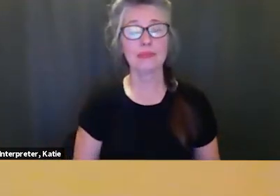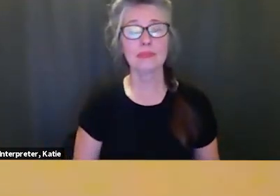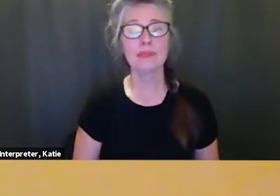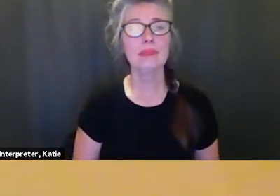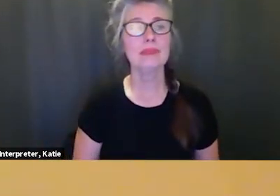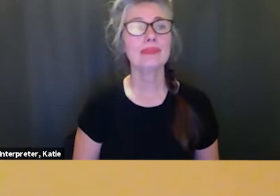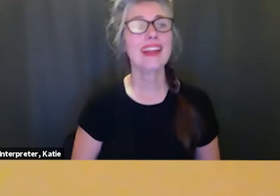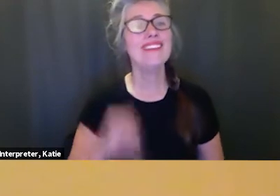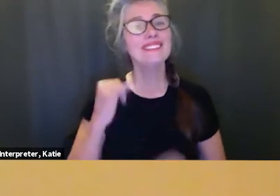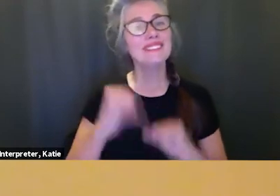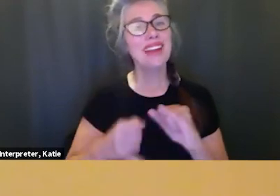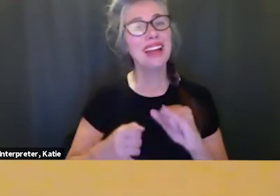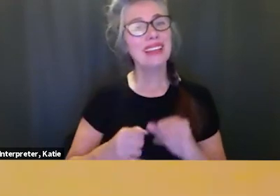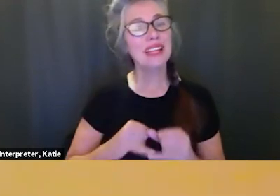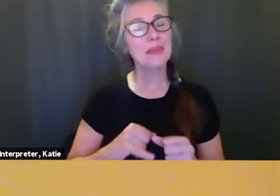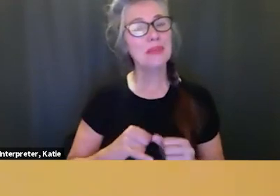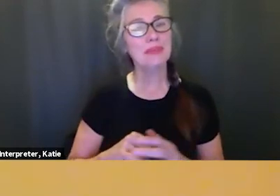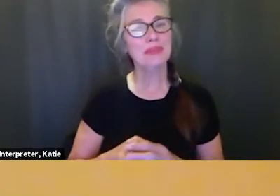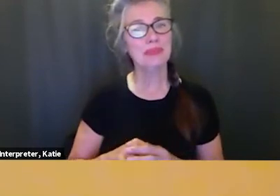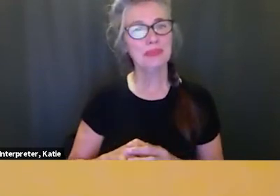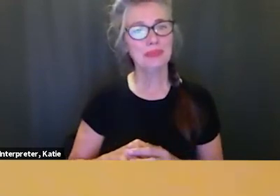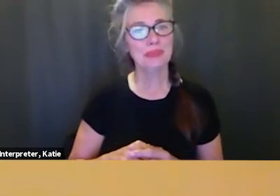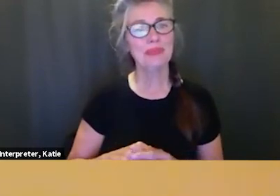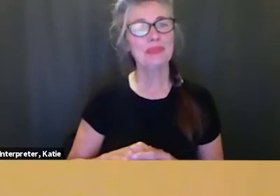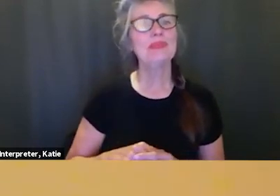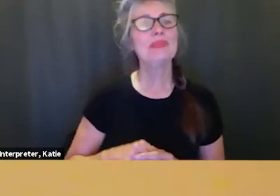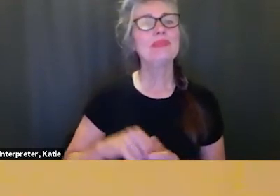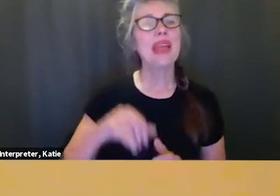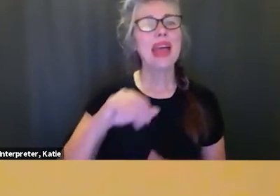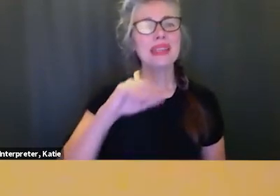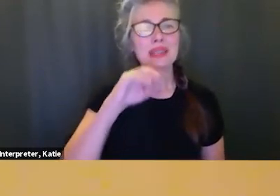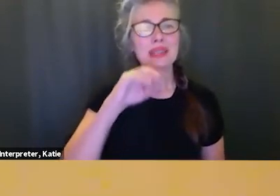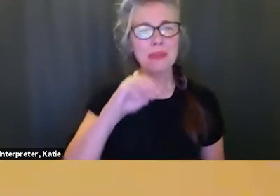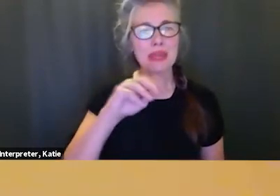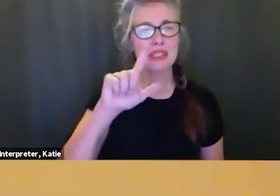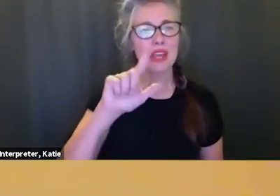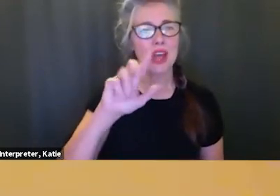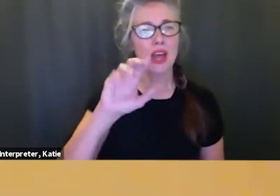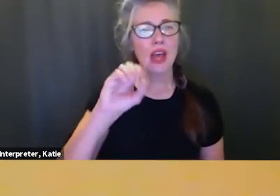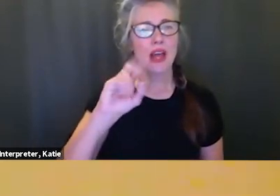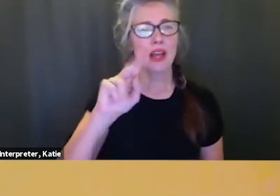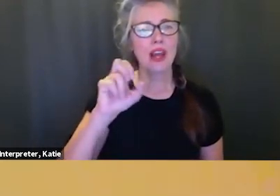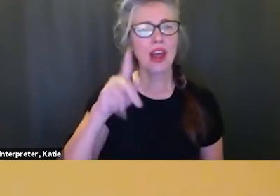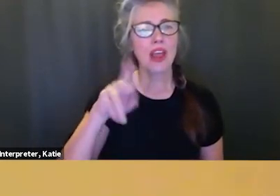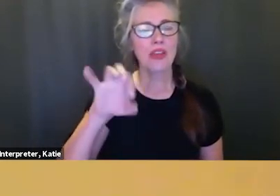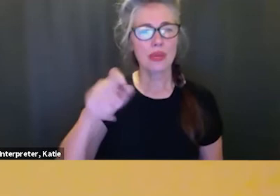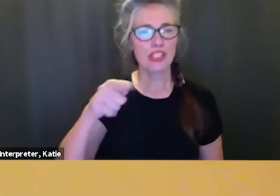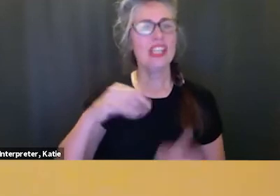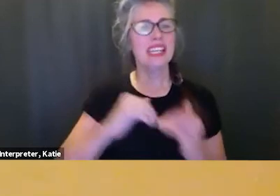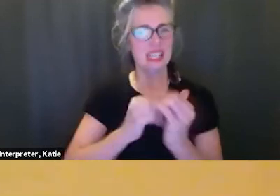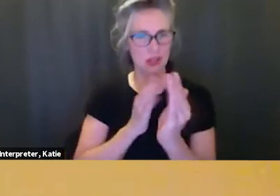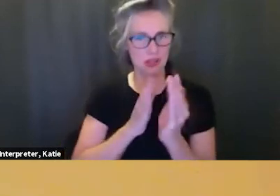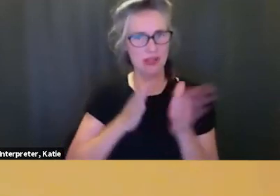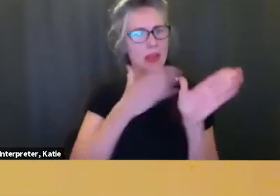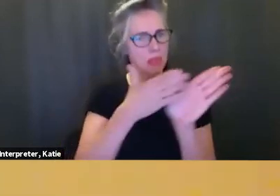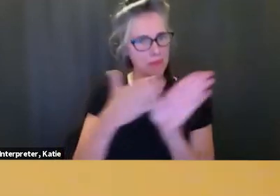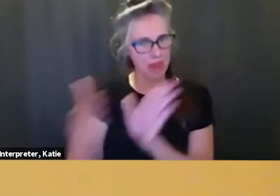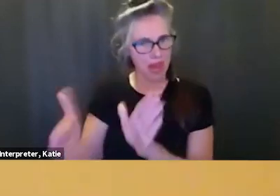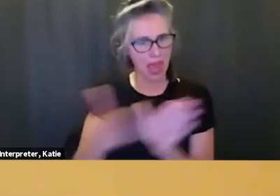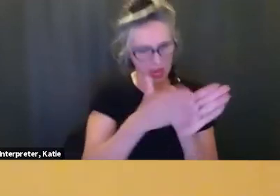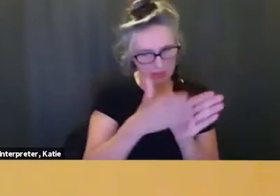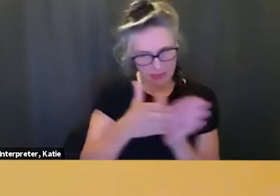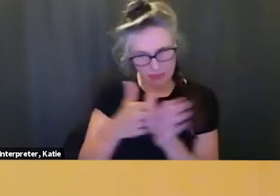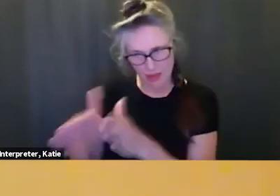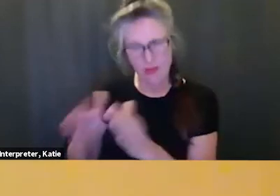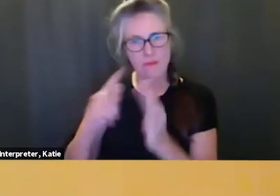So finally, as Ms. Lockridge has already sort of laid out, here's sort of the pathway that we have gone